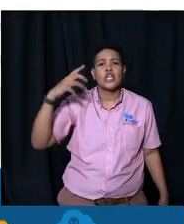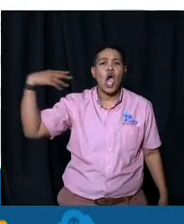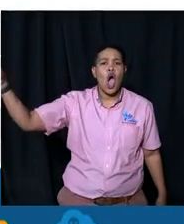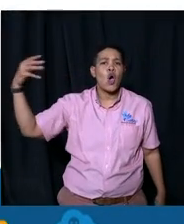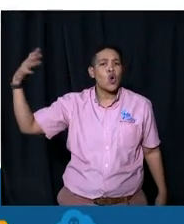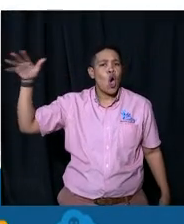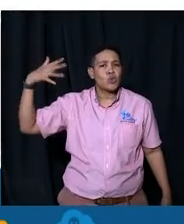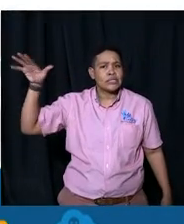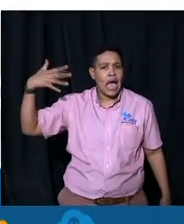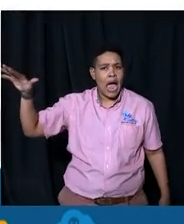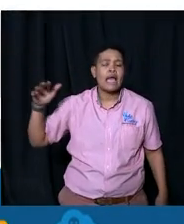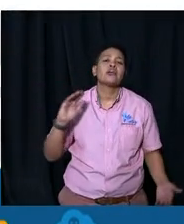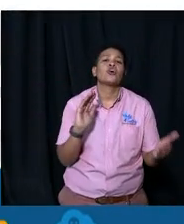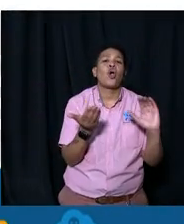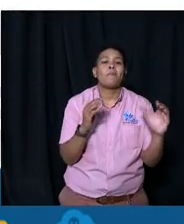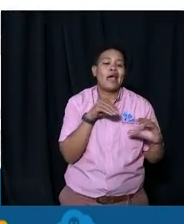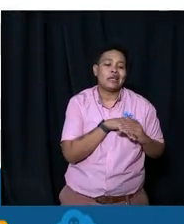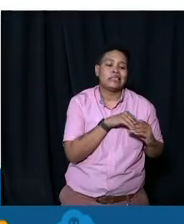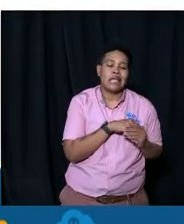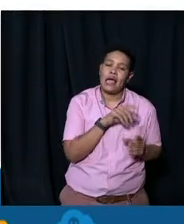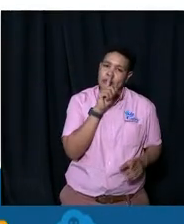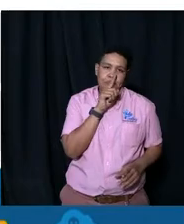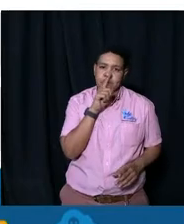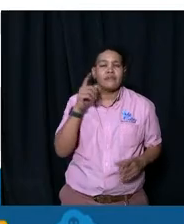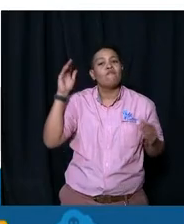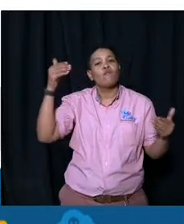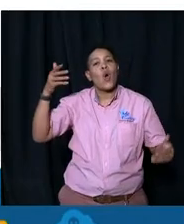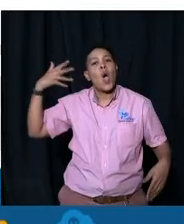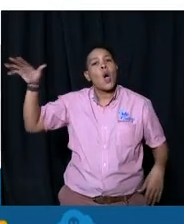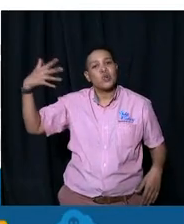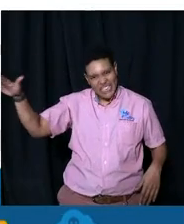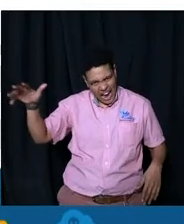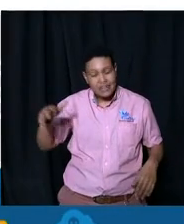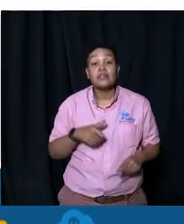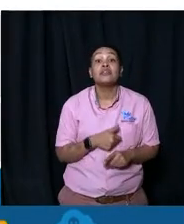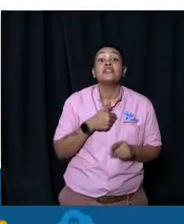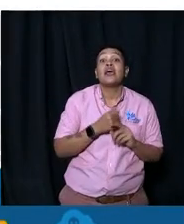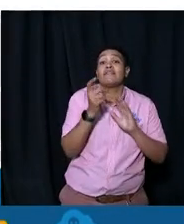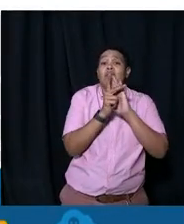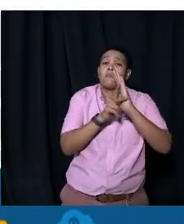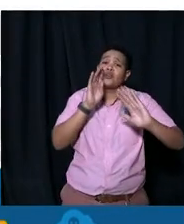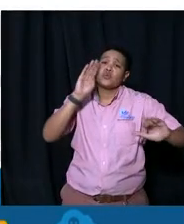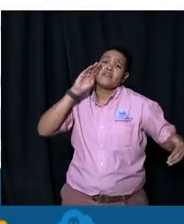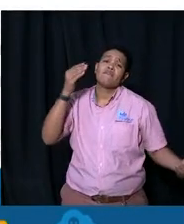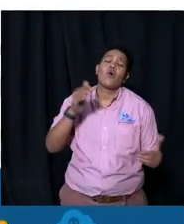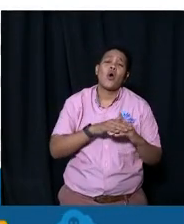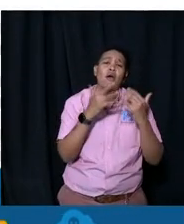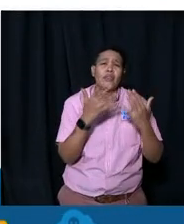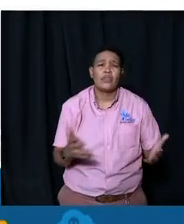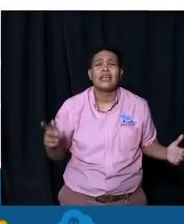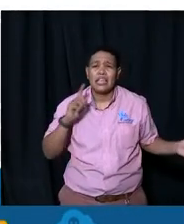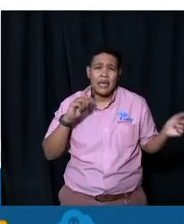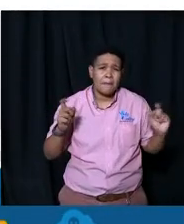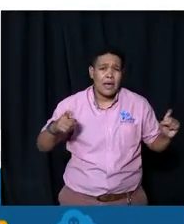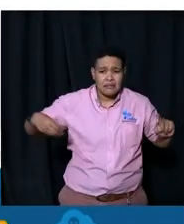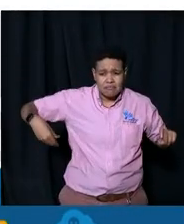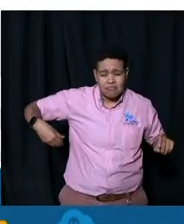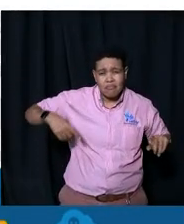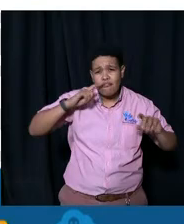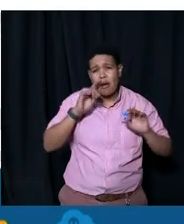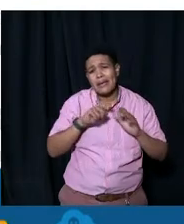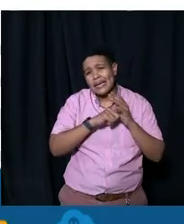opposed to air pollution within households. The policy seeks to address, among other things, management of emissions from key